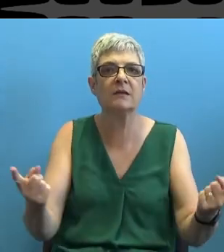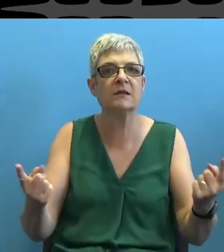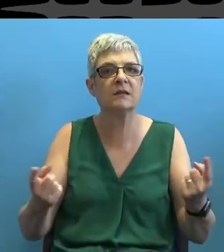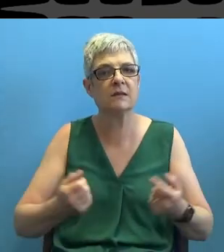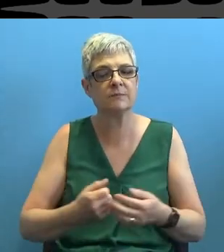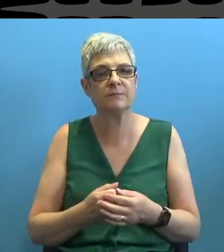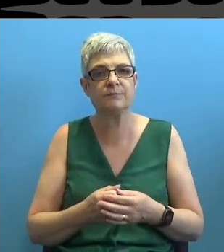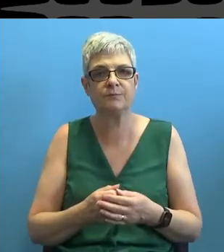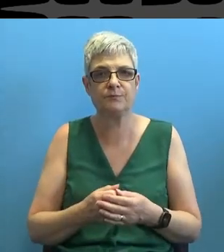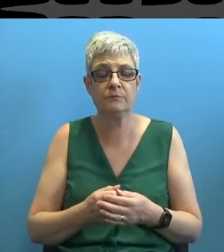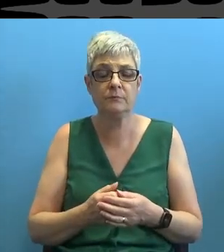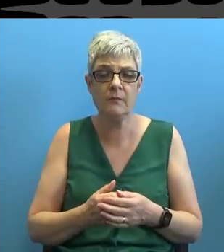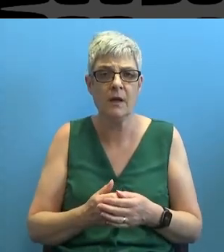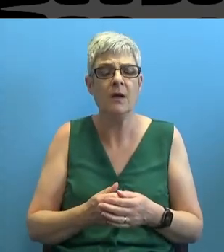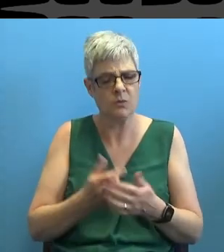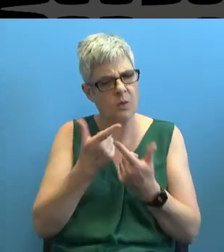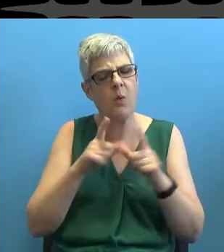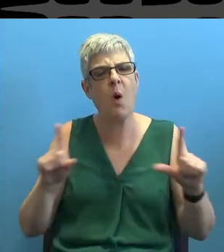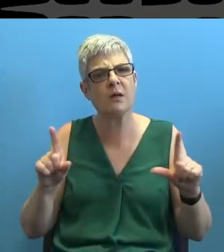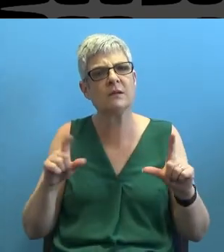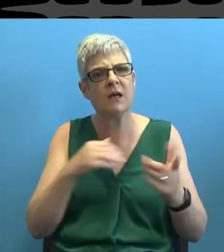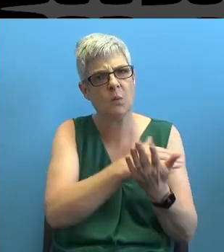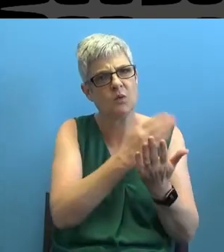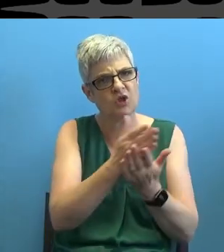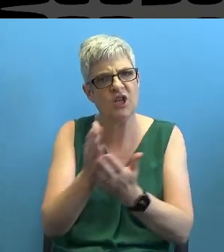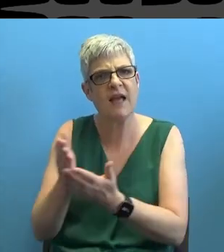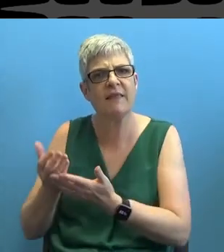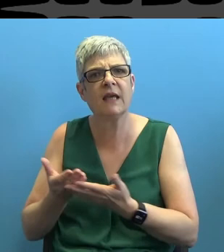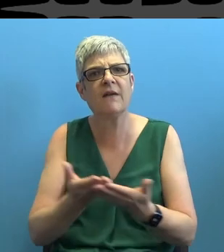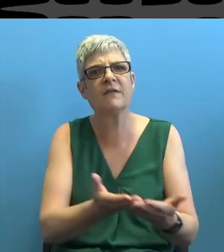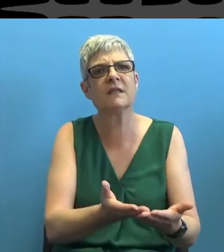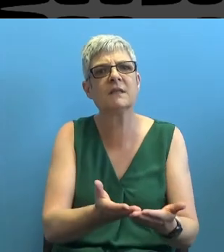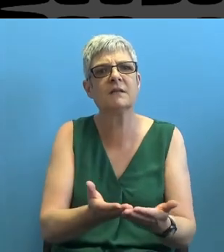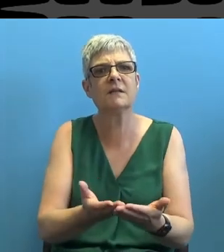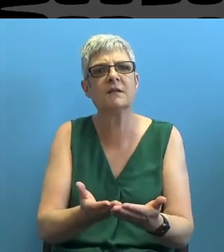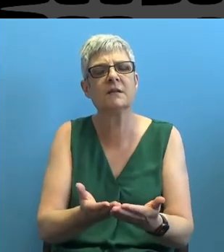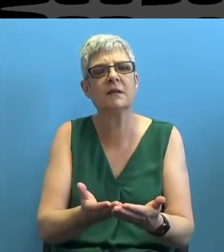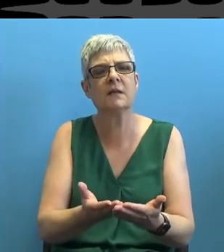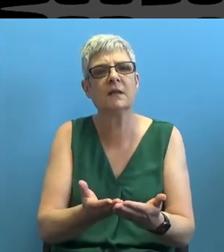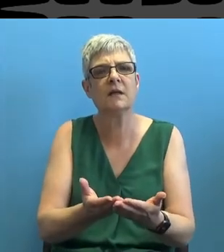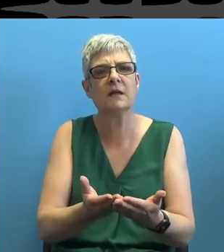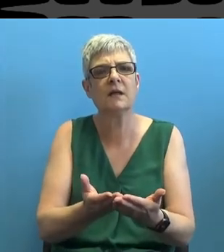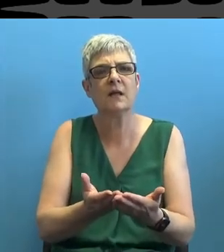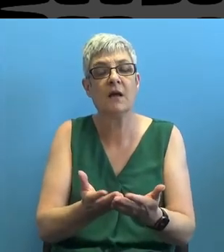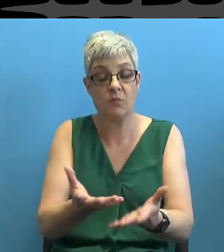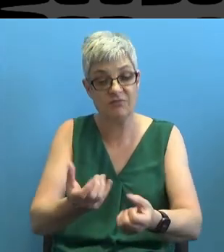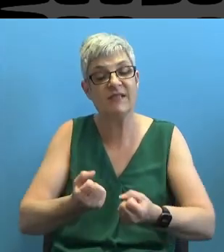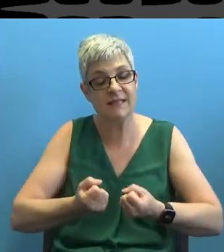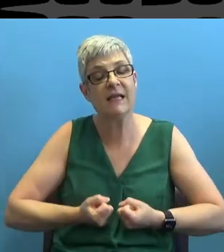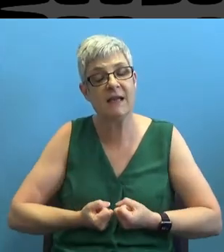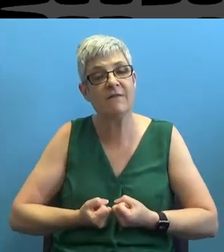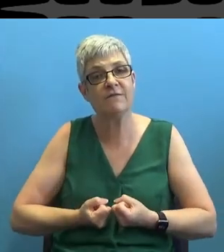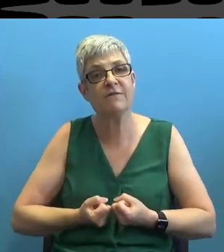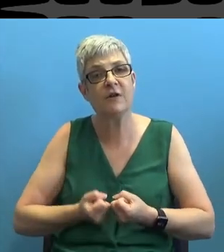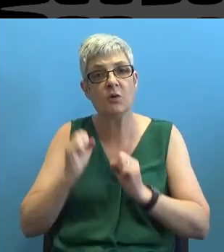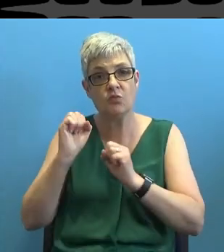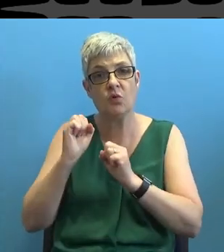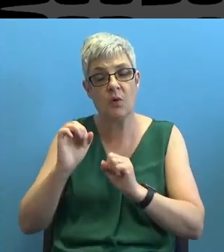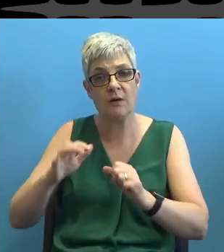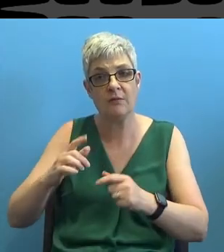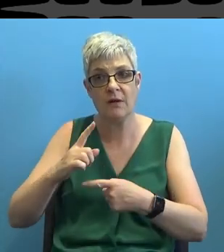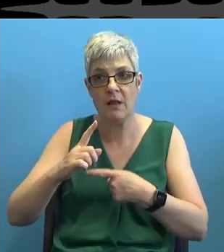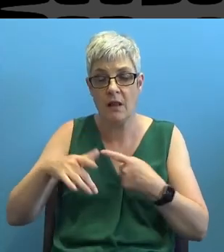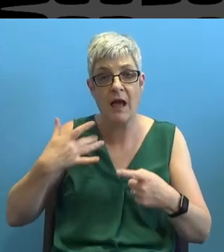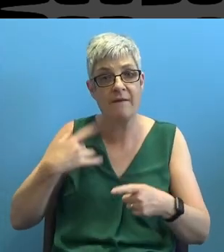And so, Lord, as we share in these gifts, might both we receive your eternal